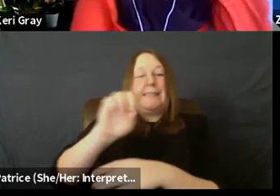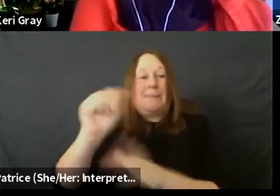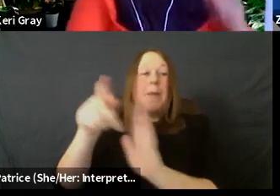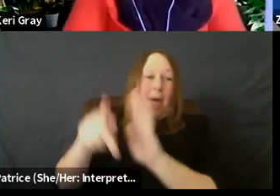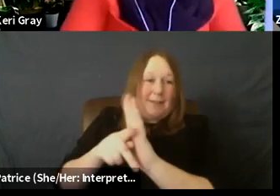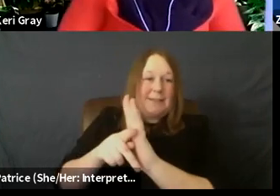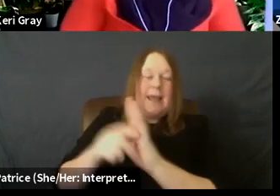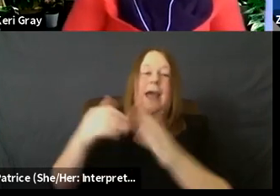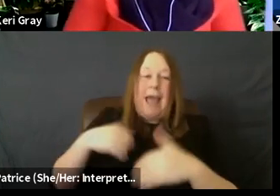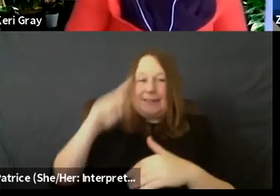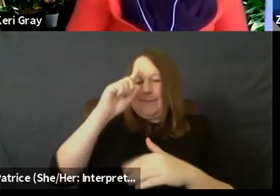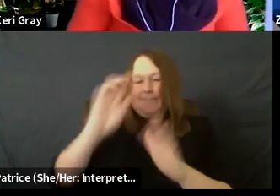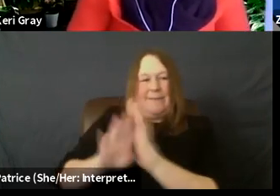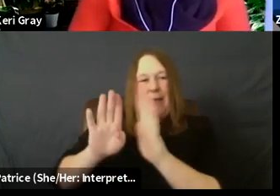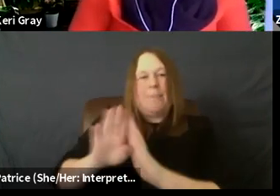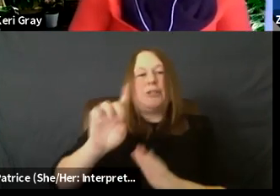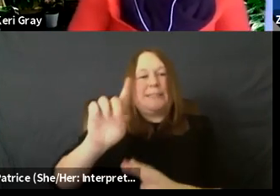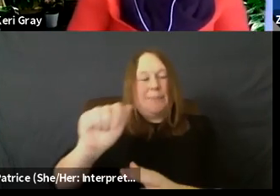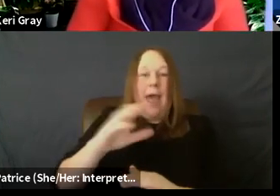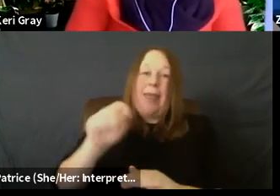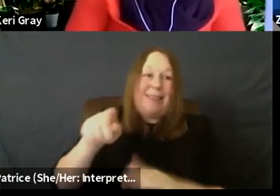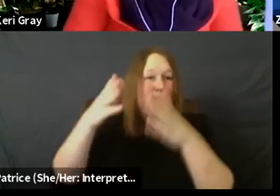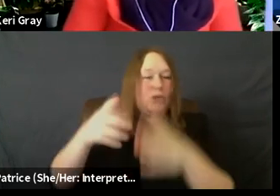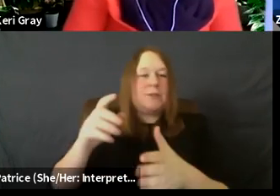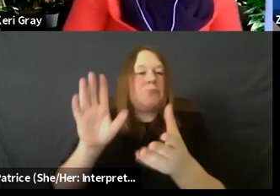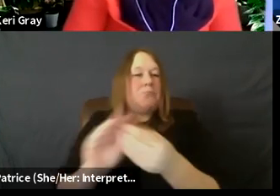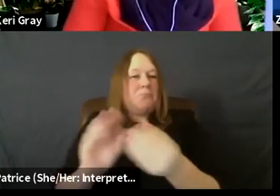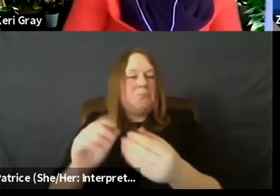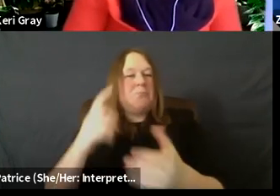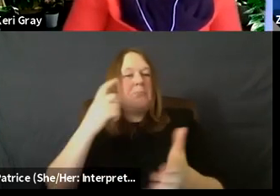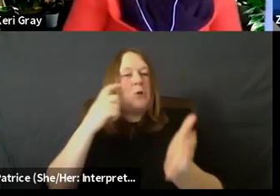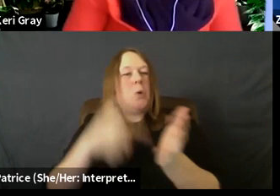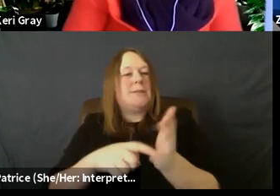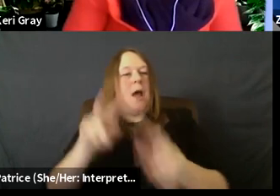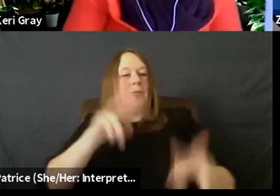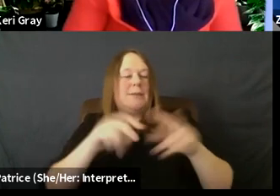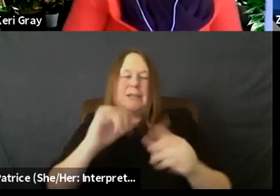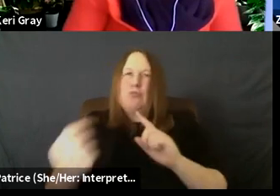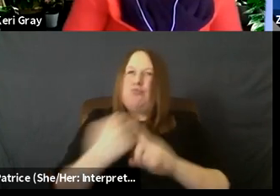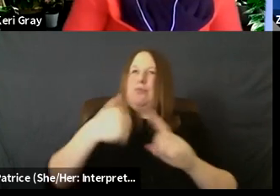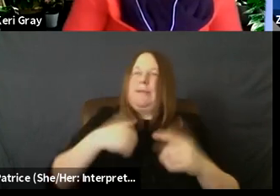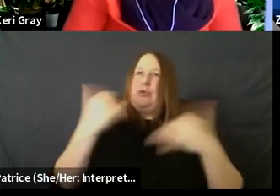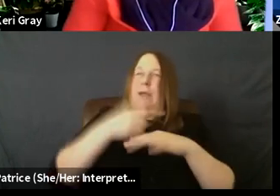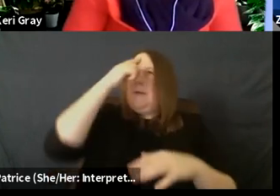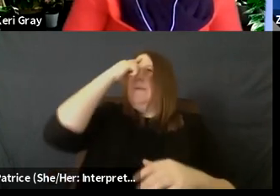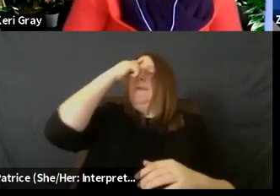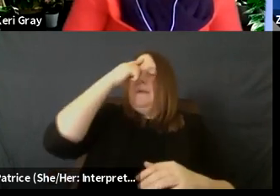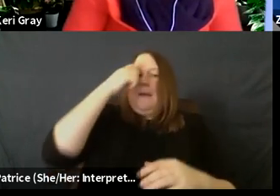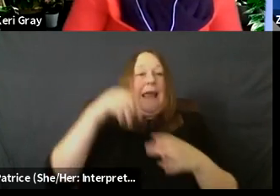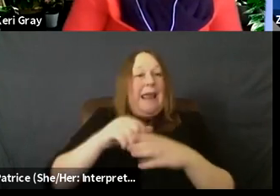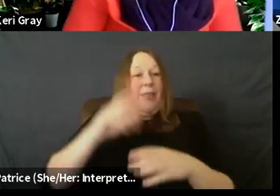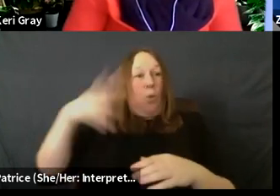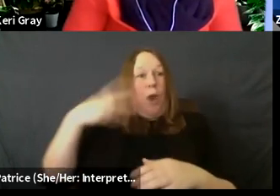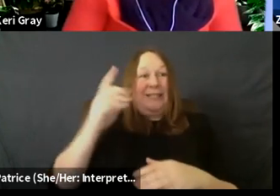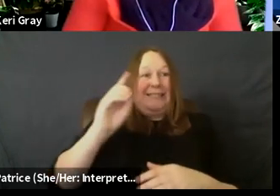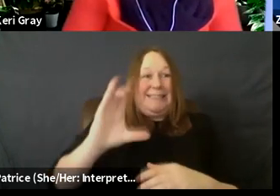and has developmental disabilities. And this person noted an observation that still strikes me today, which is that in the Washington,